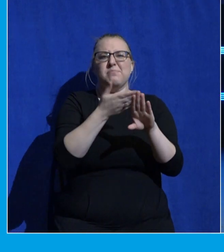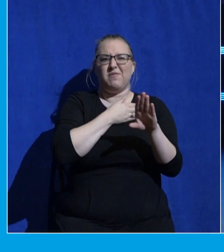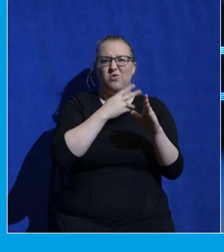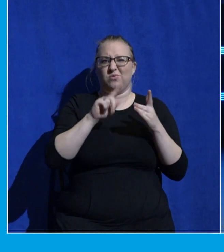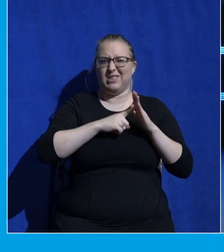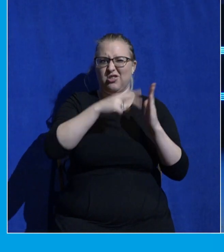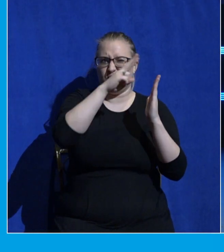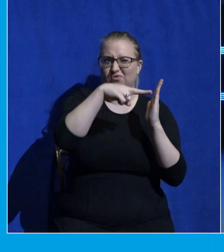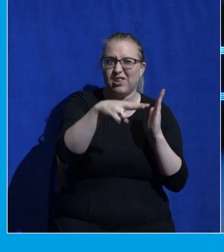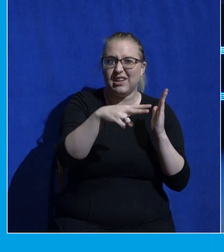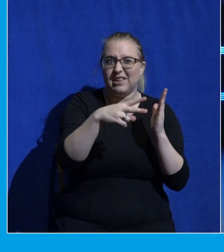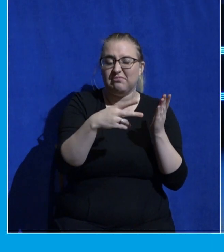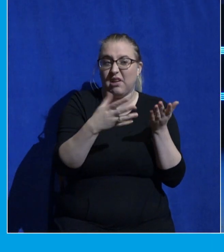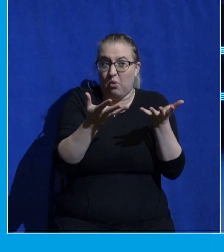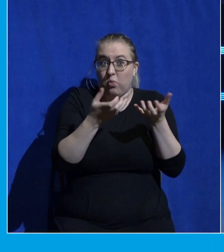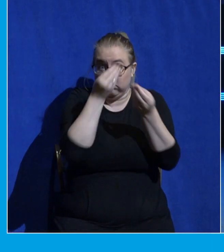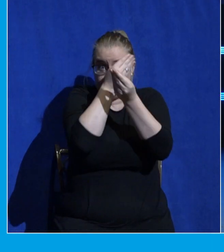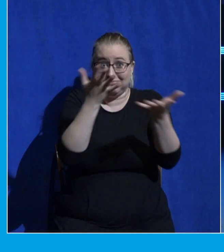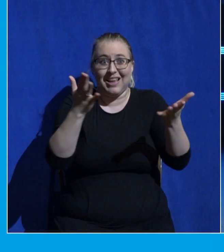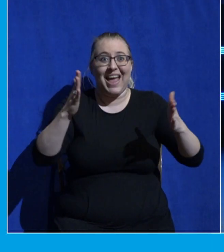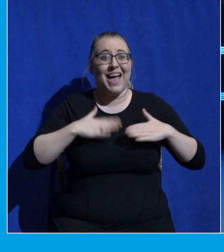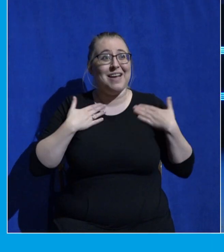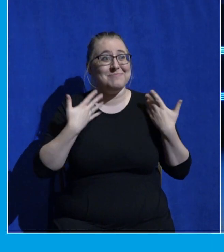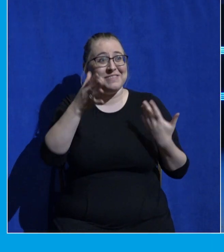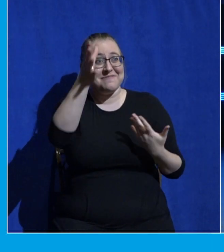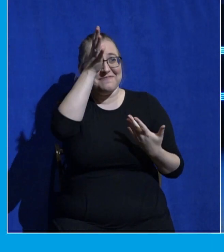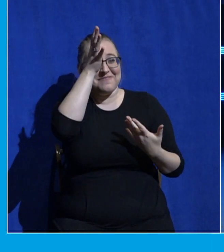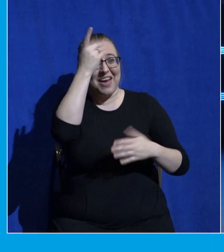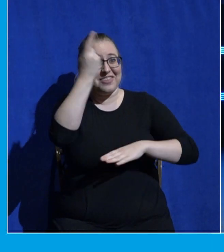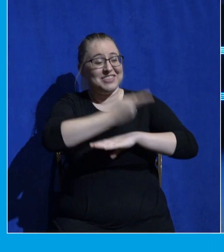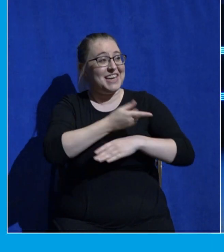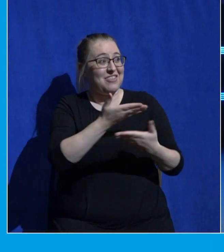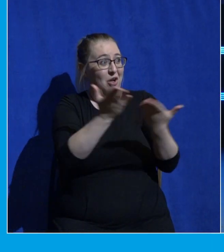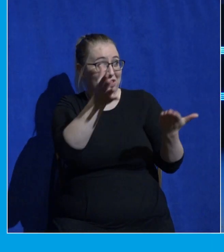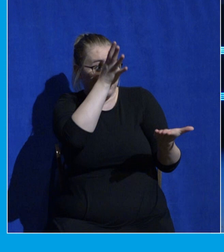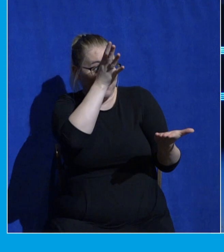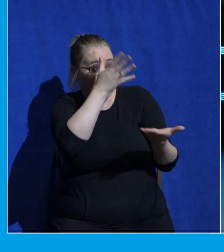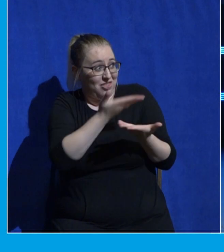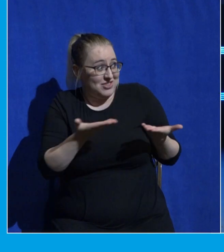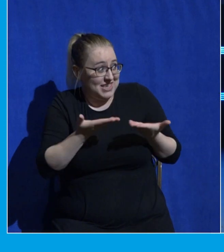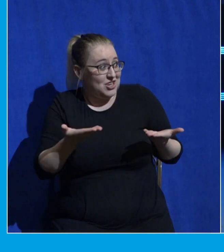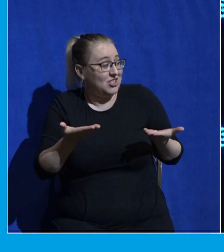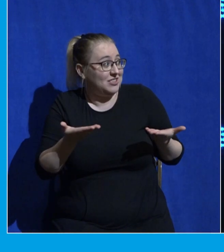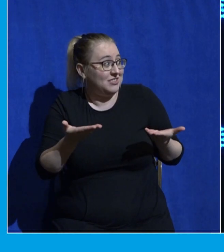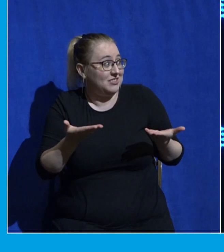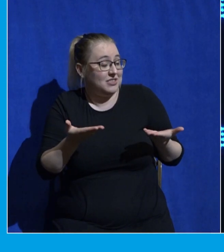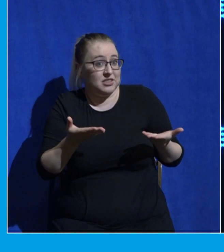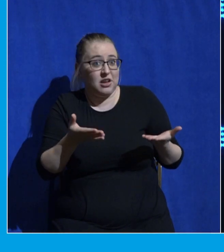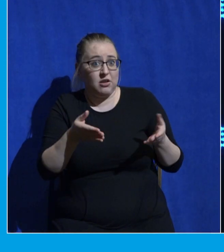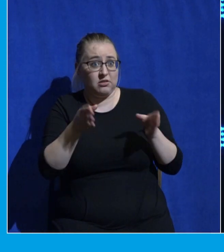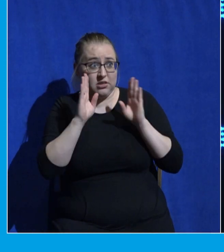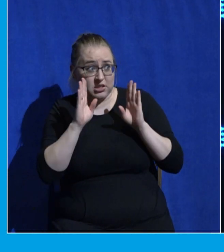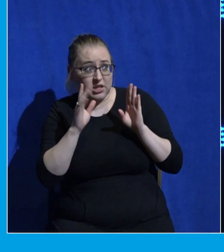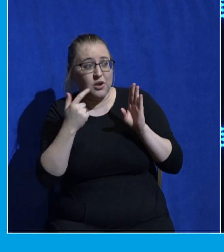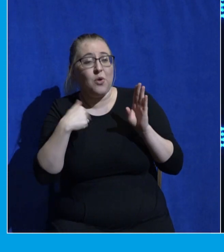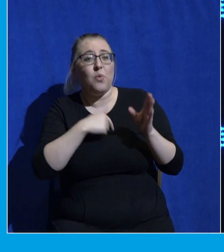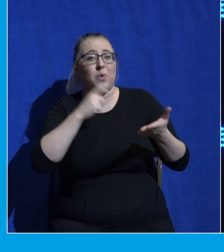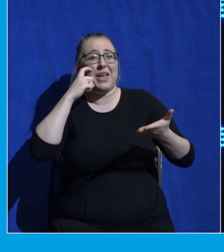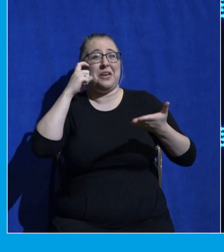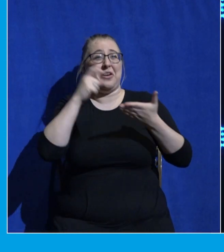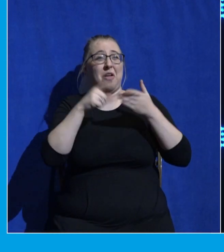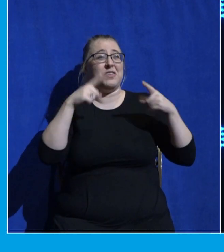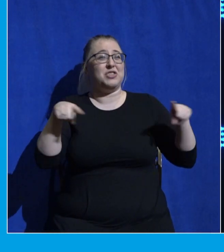get there, I simply want to say happy Father's Day to all the dads in the room. Listen, fathers, we acknowledge you